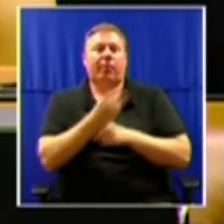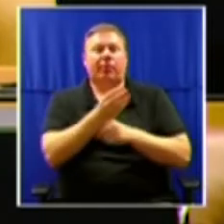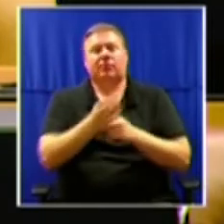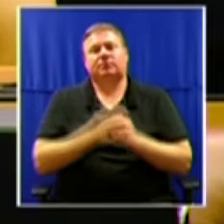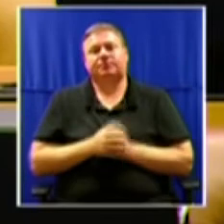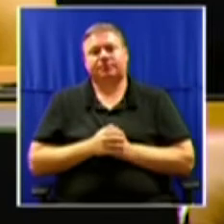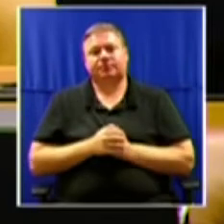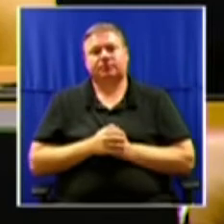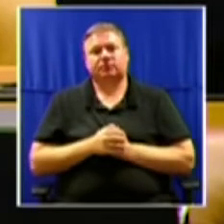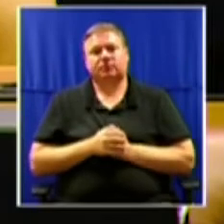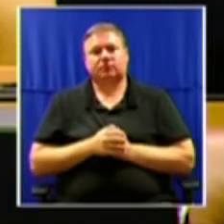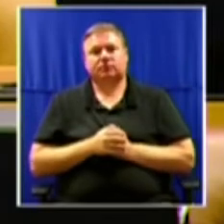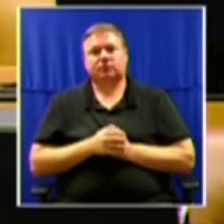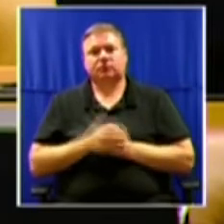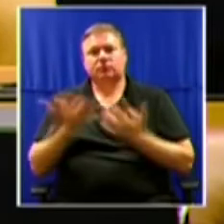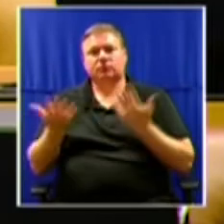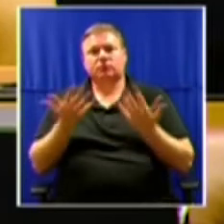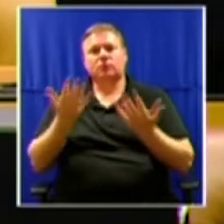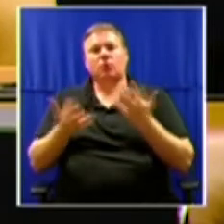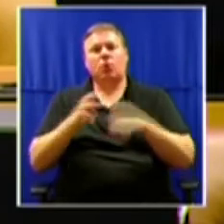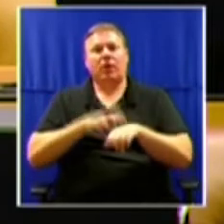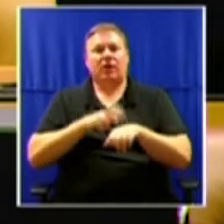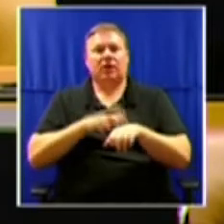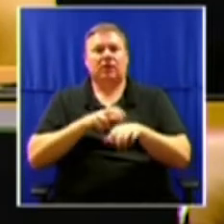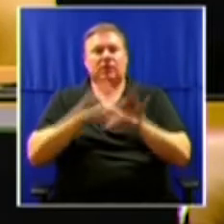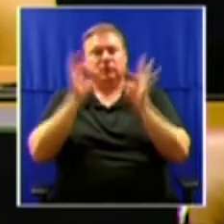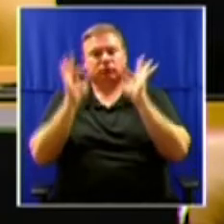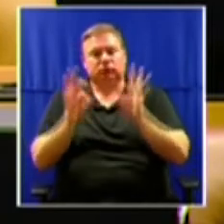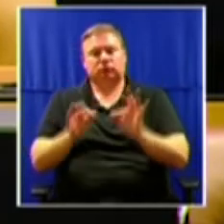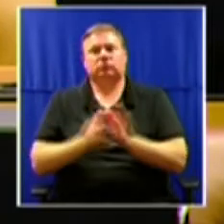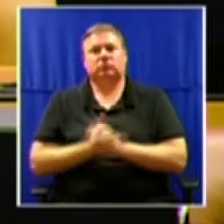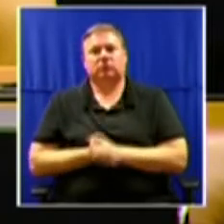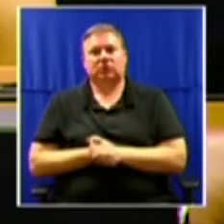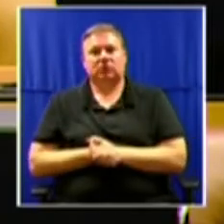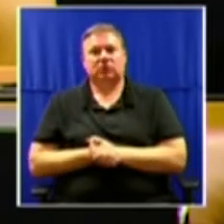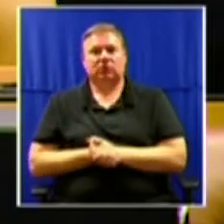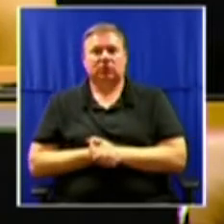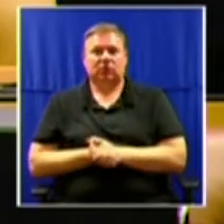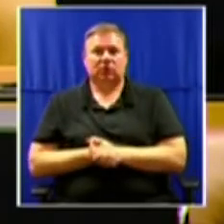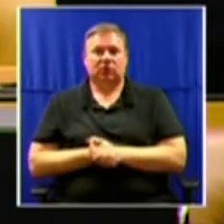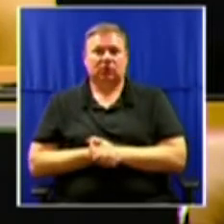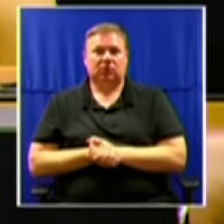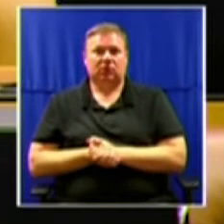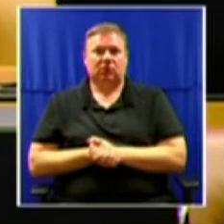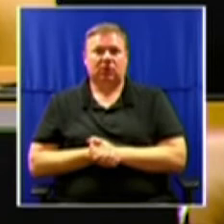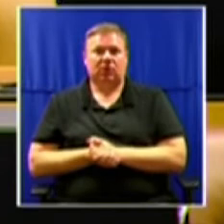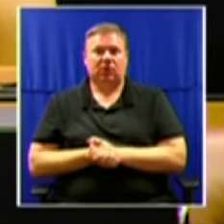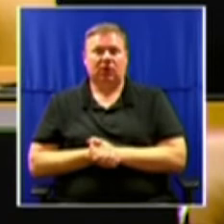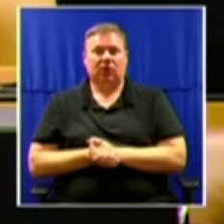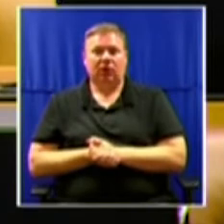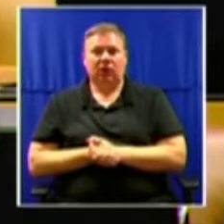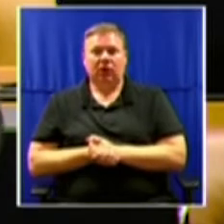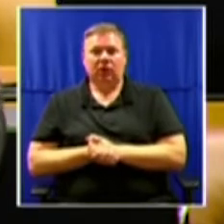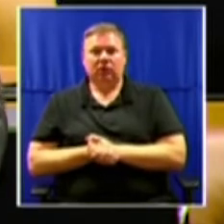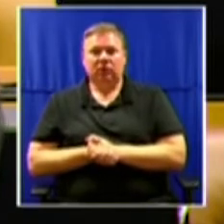the resources trying to fight the gender depending how serious that station